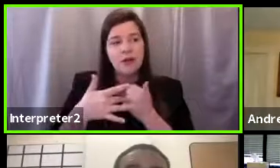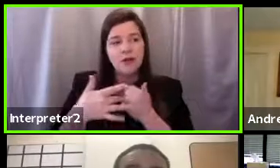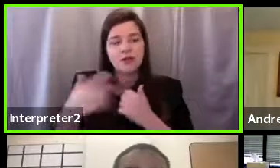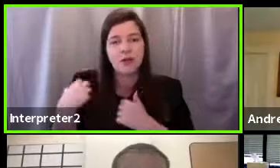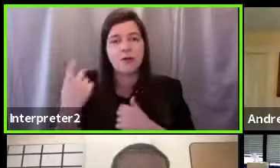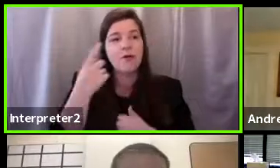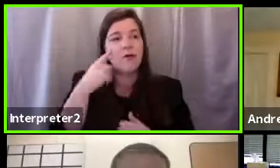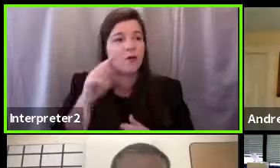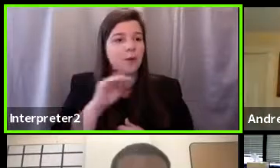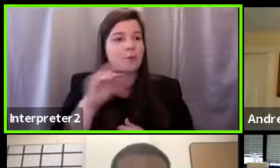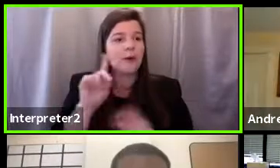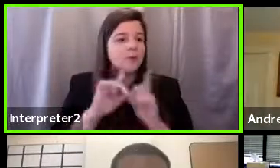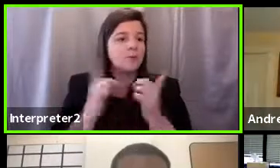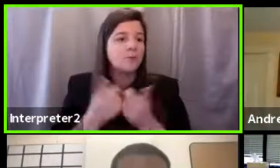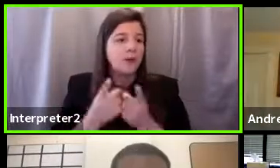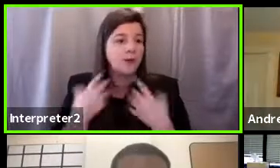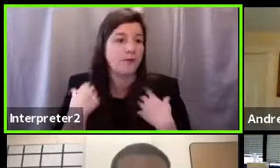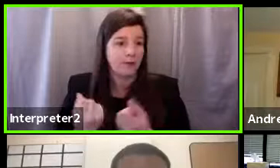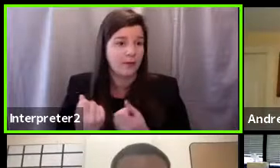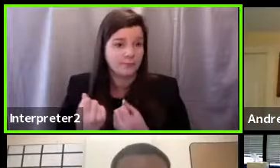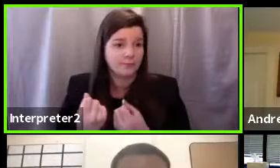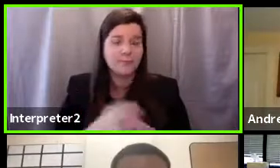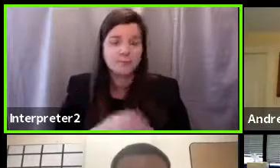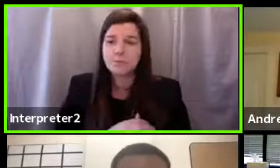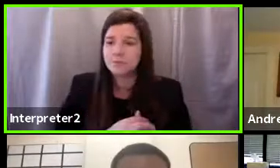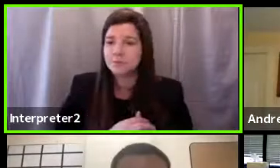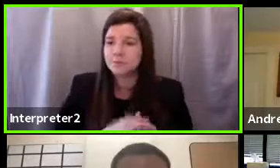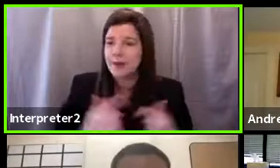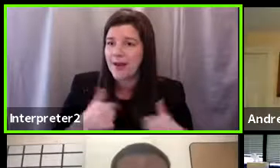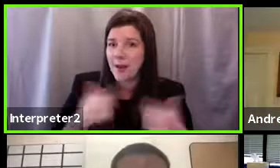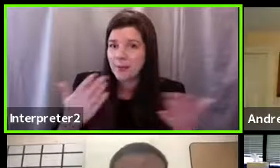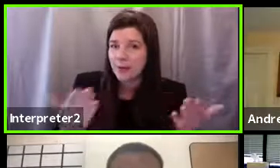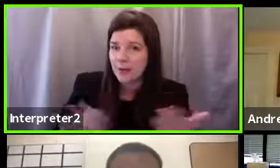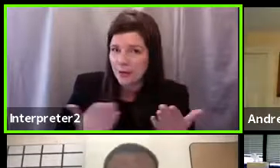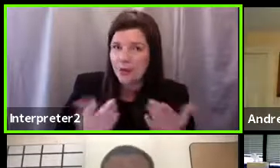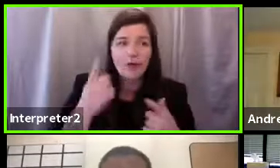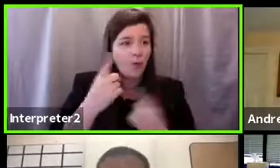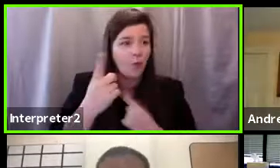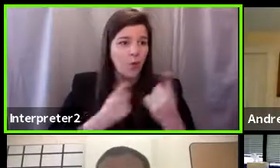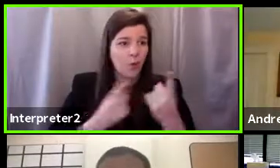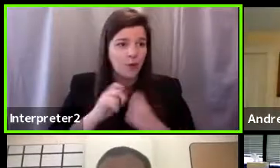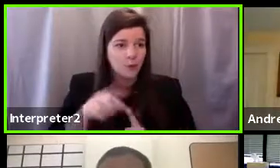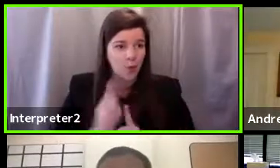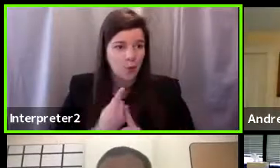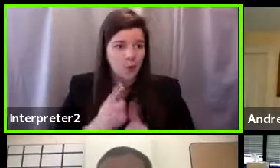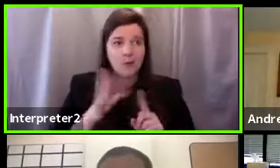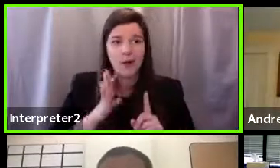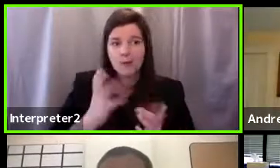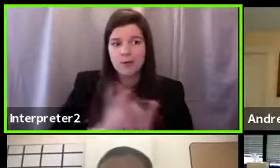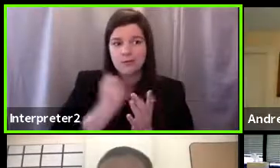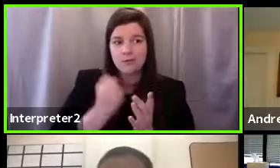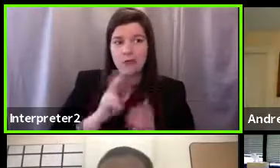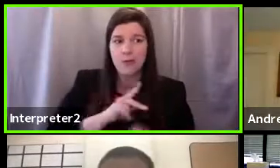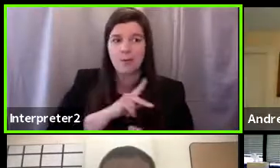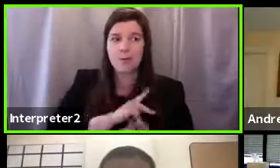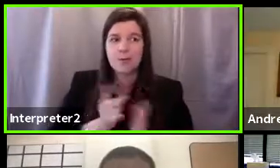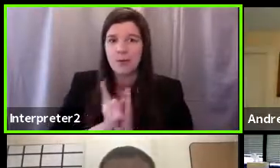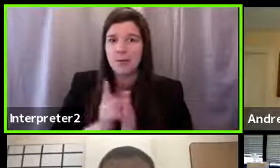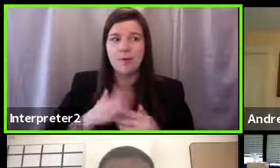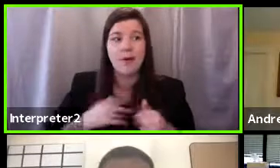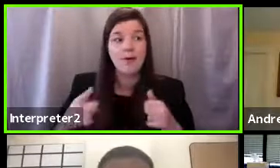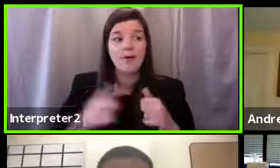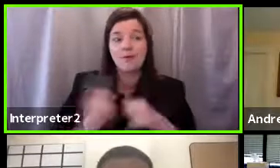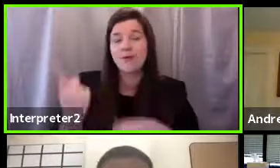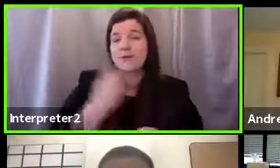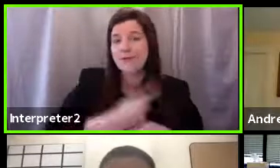the Maryland Department of Health. I am here for questions only, but if I may take a personal liberty, my first day with Department of Health